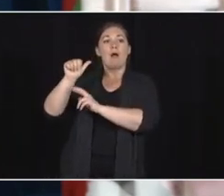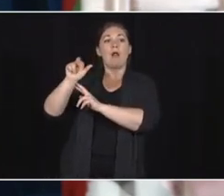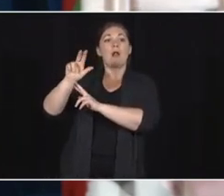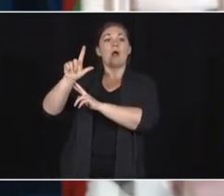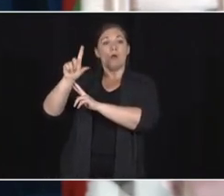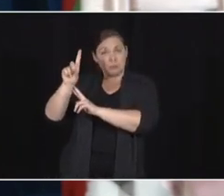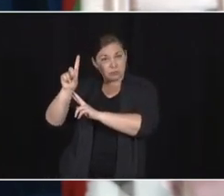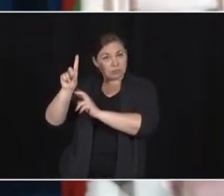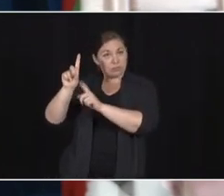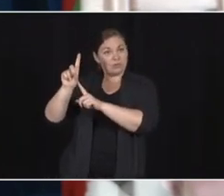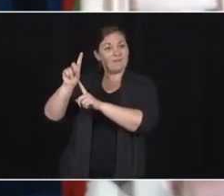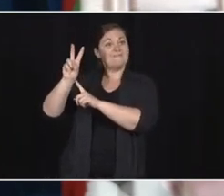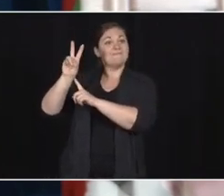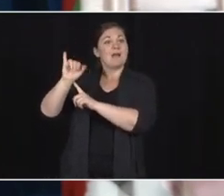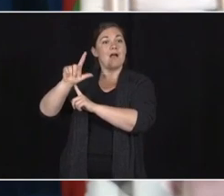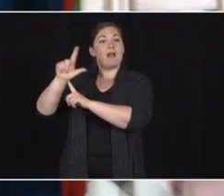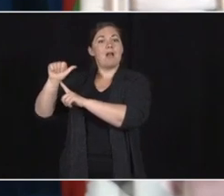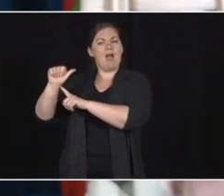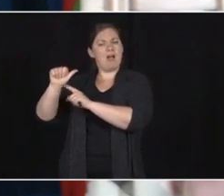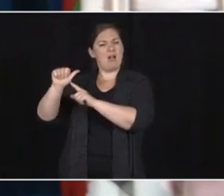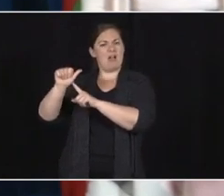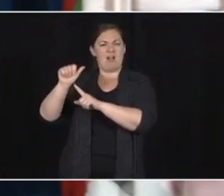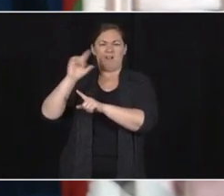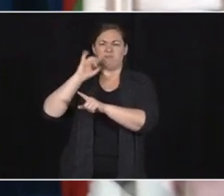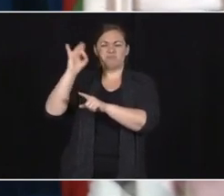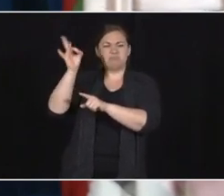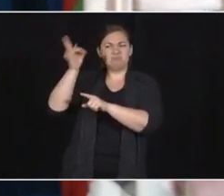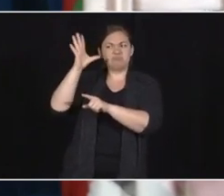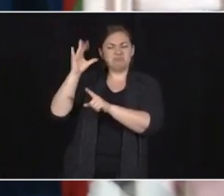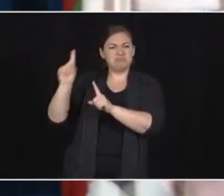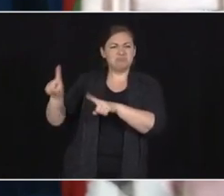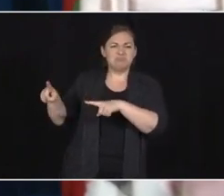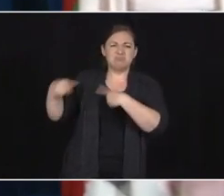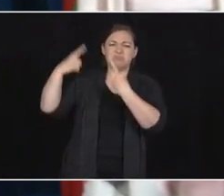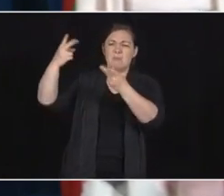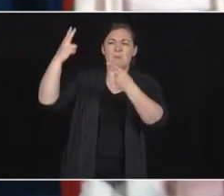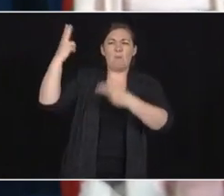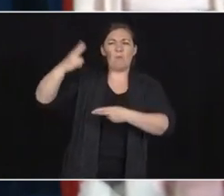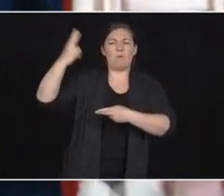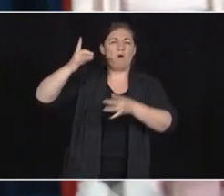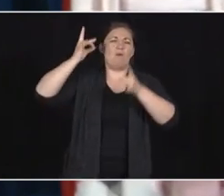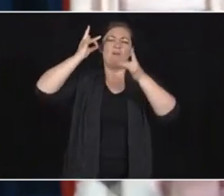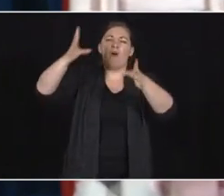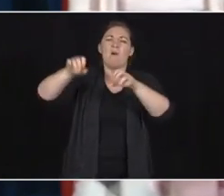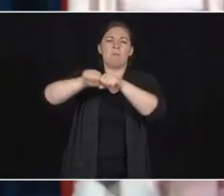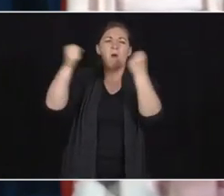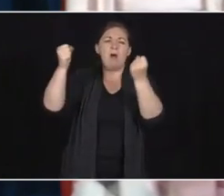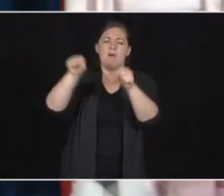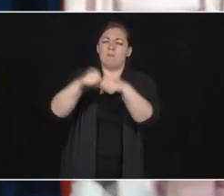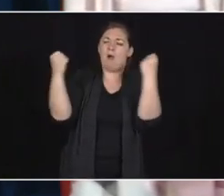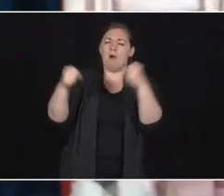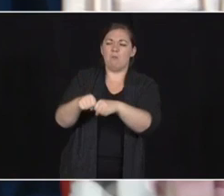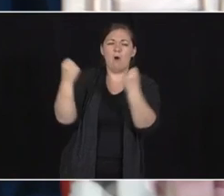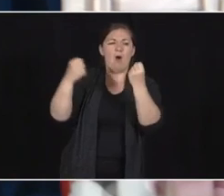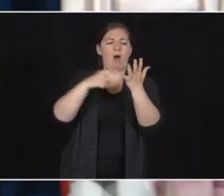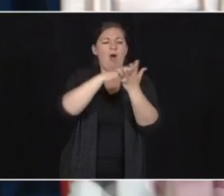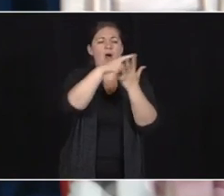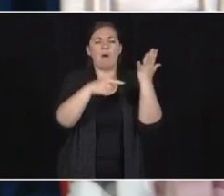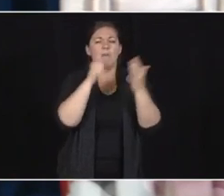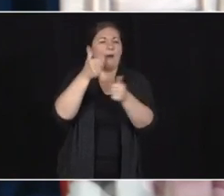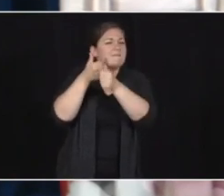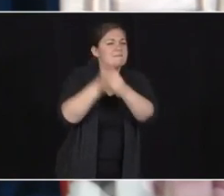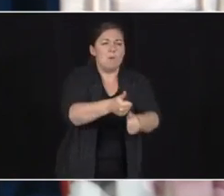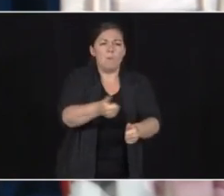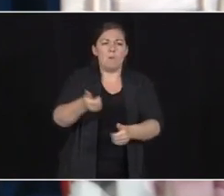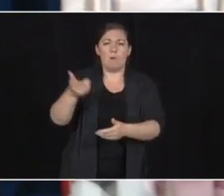a history of documented violations before COVID-19. So what good is it to say, we'll get you to return to compliance if a home continues